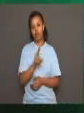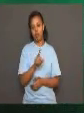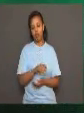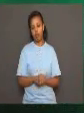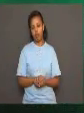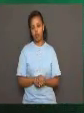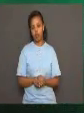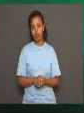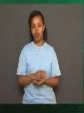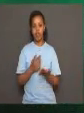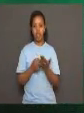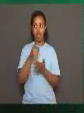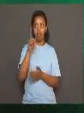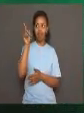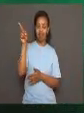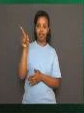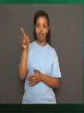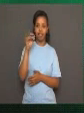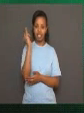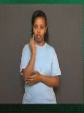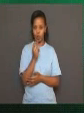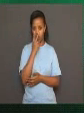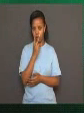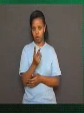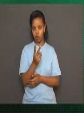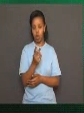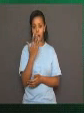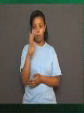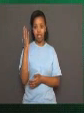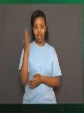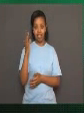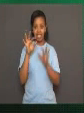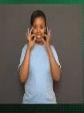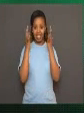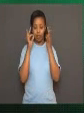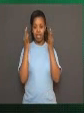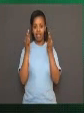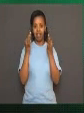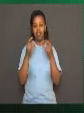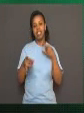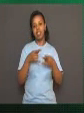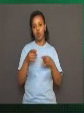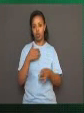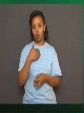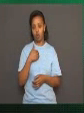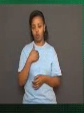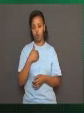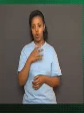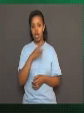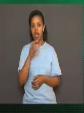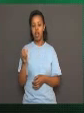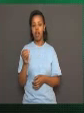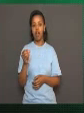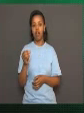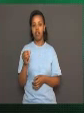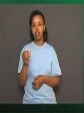Look at this image of 5 big cats. You may notice that while the